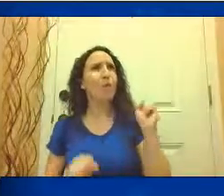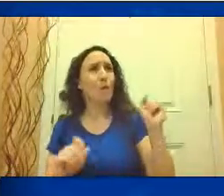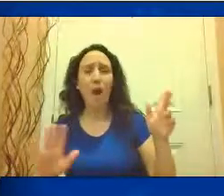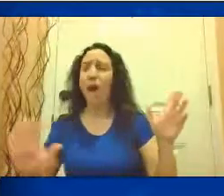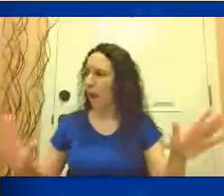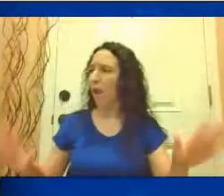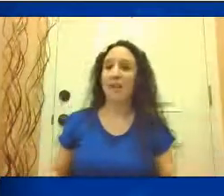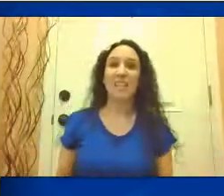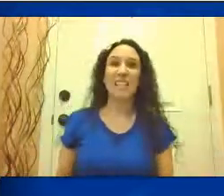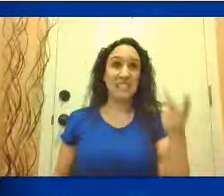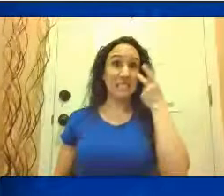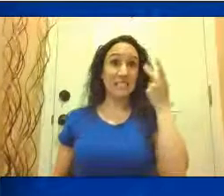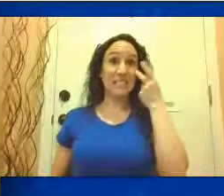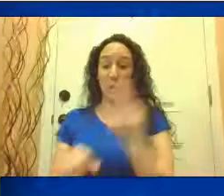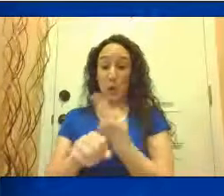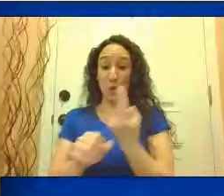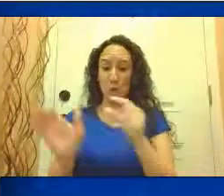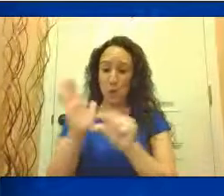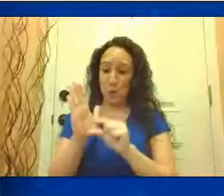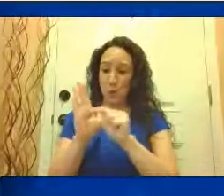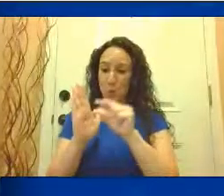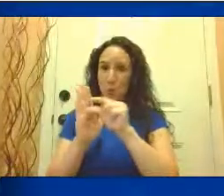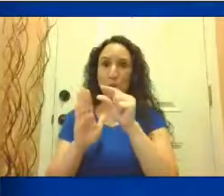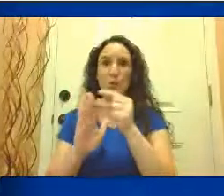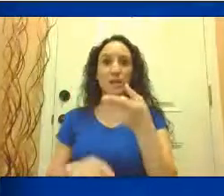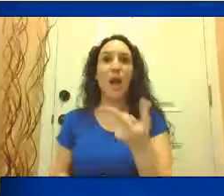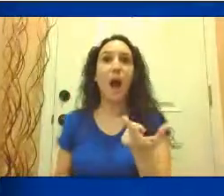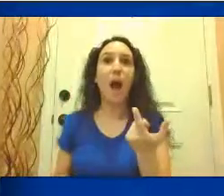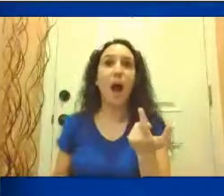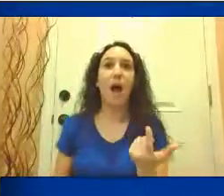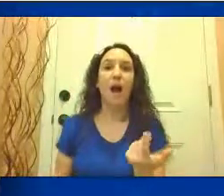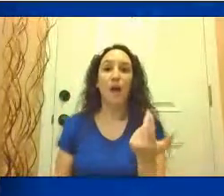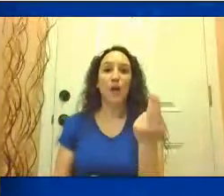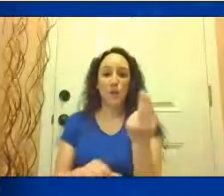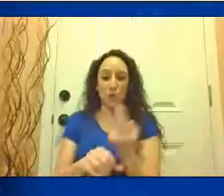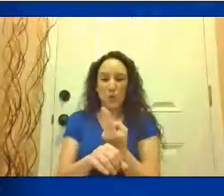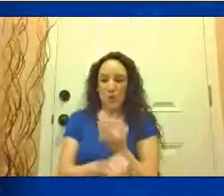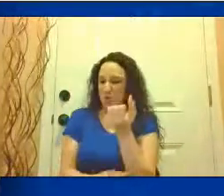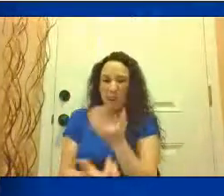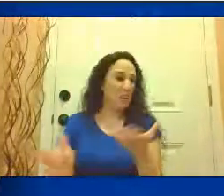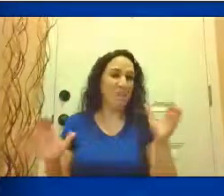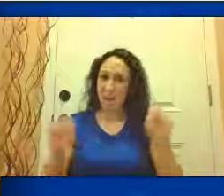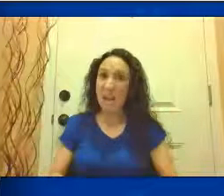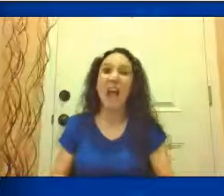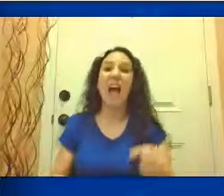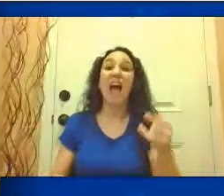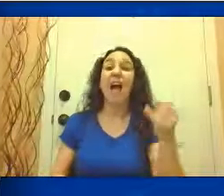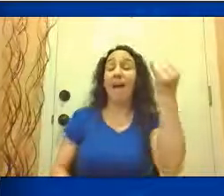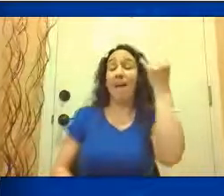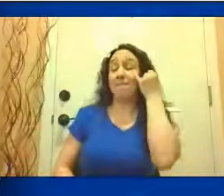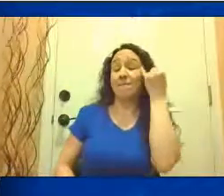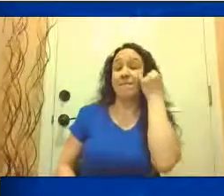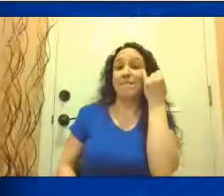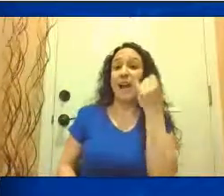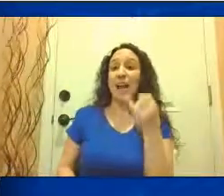See? We use this pine cone as a unit of measurement. We could have used anything, really, as long